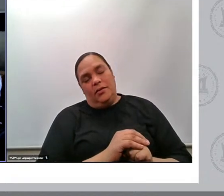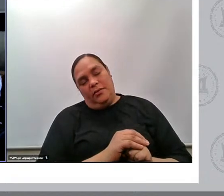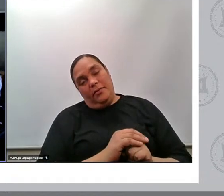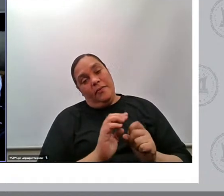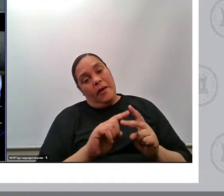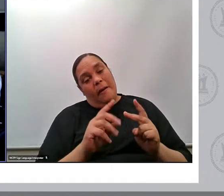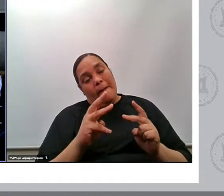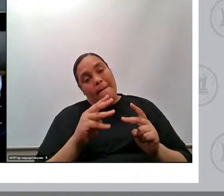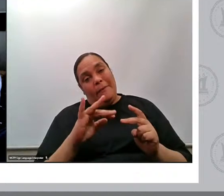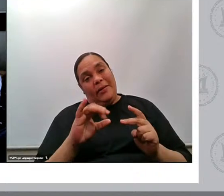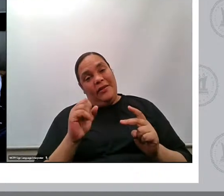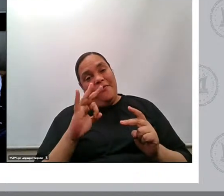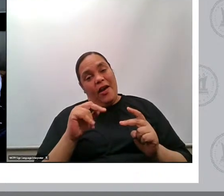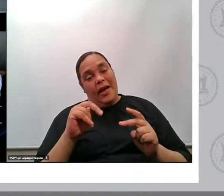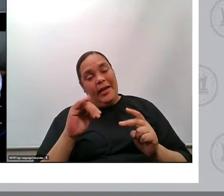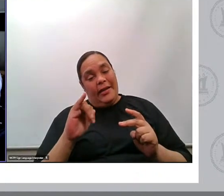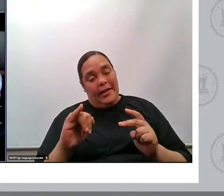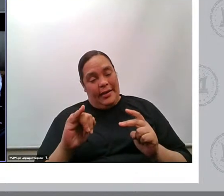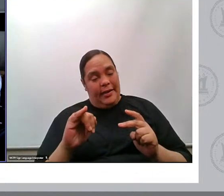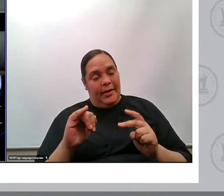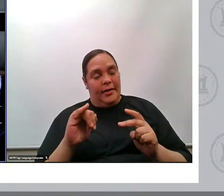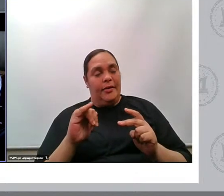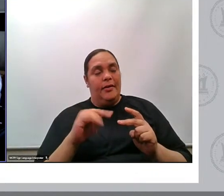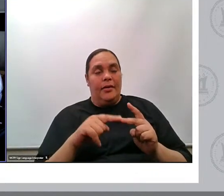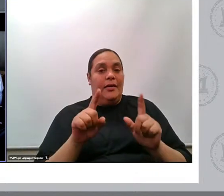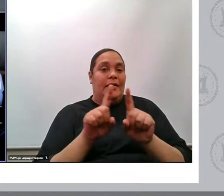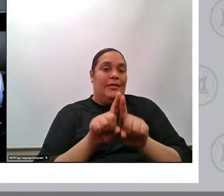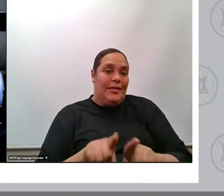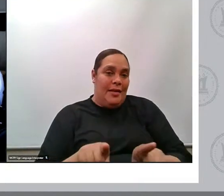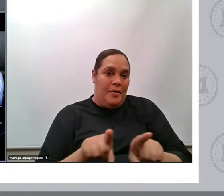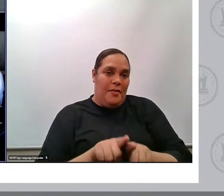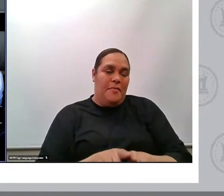Ms. Farney is also.